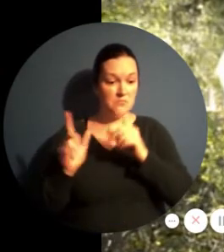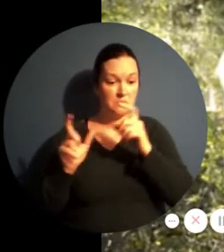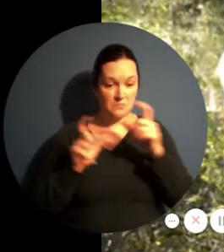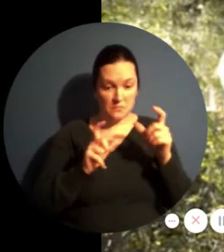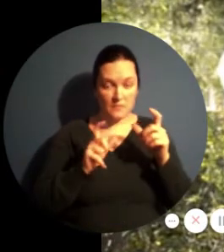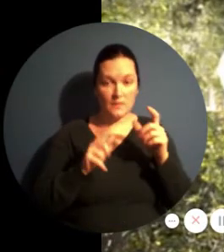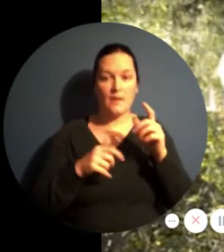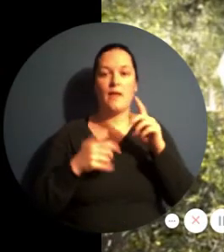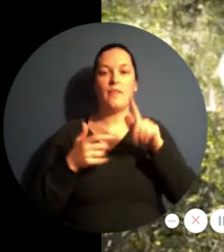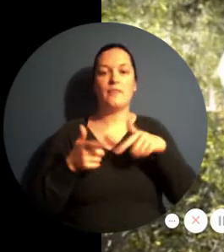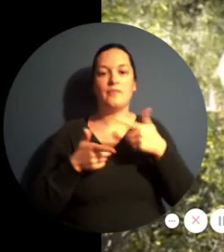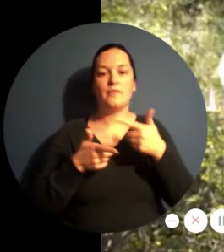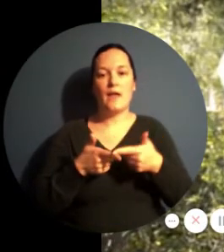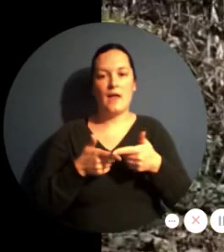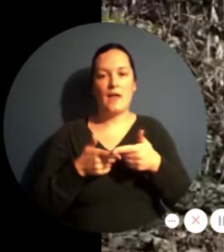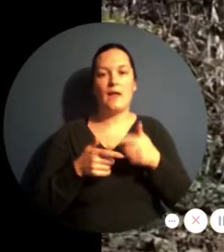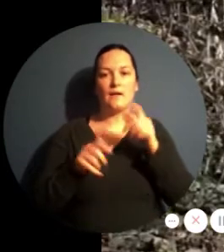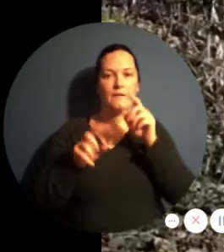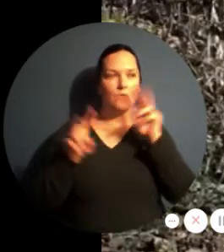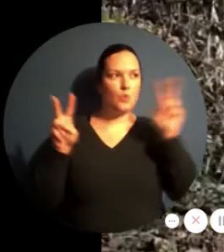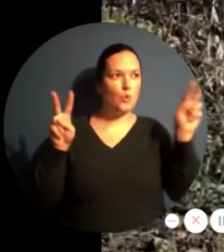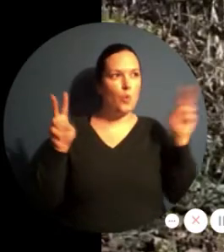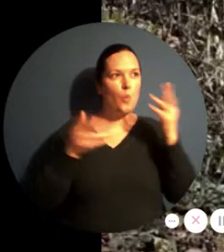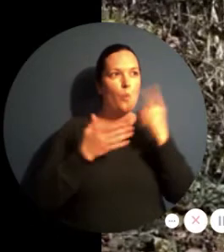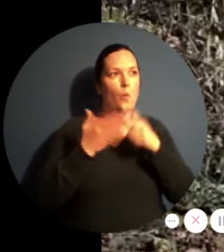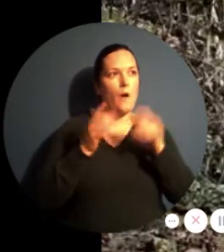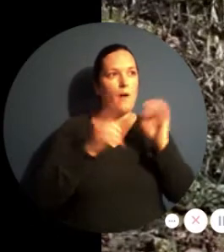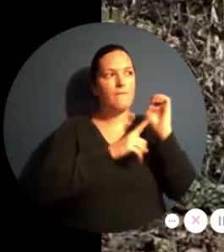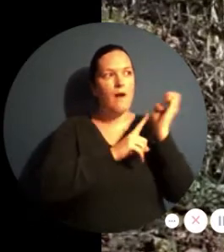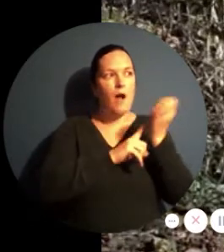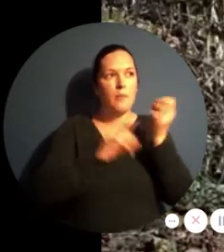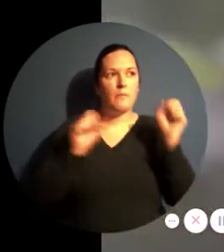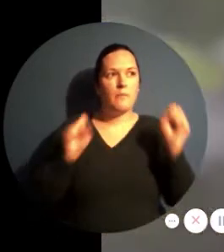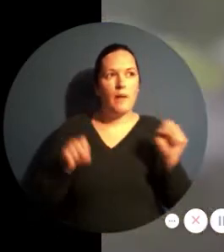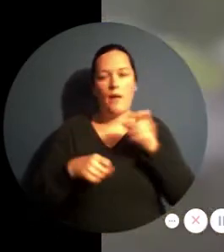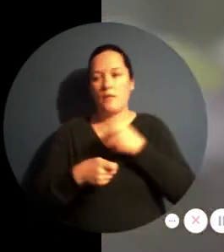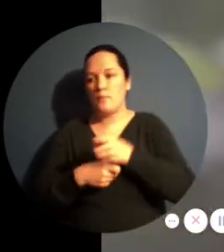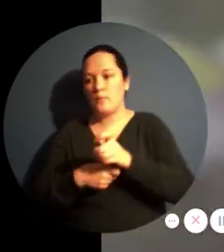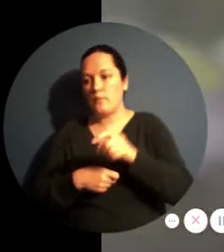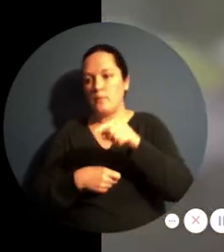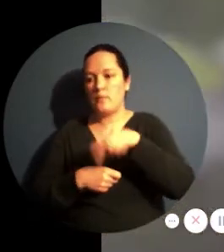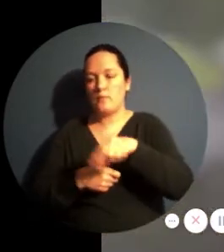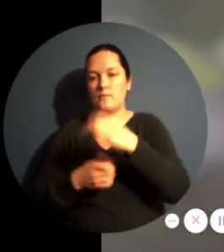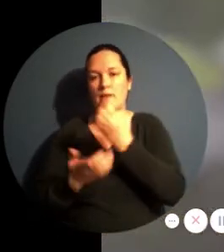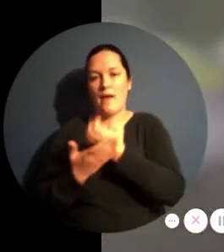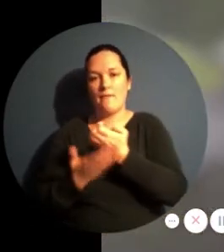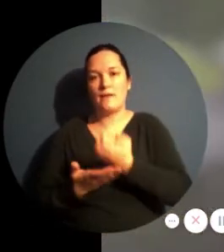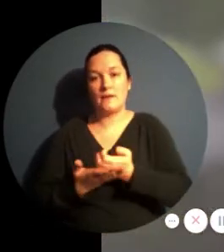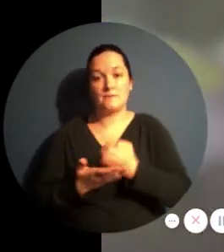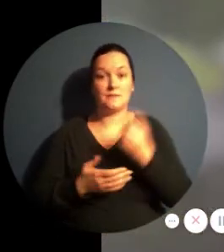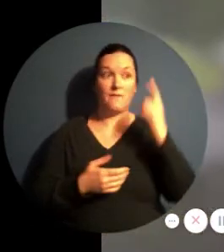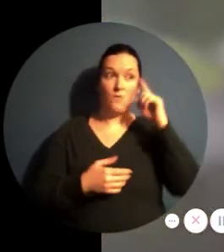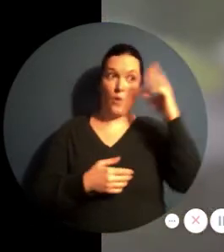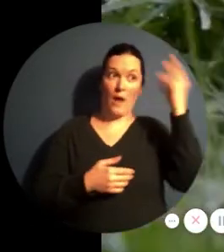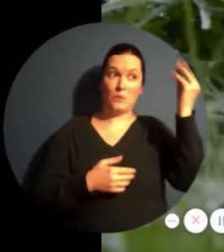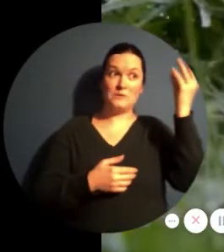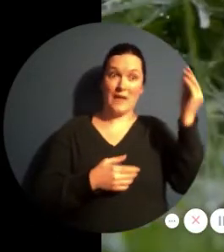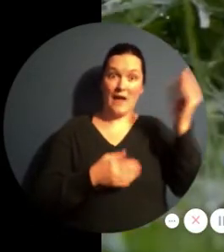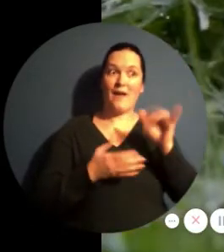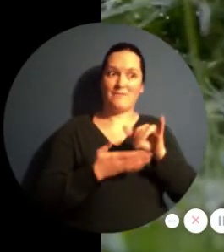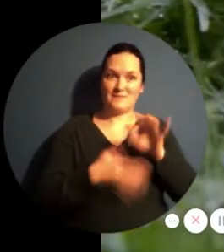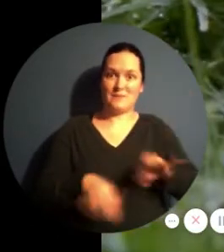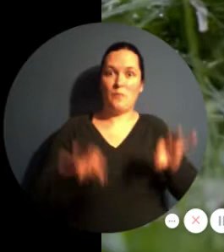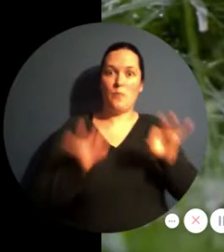factors which may compromise the evidence. This is especially important in outside crime scenes, as factors such as